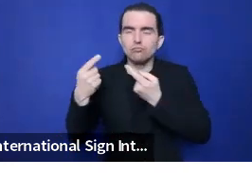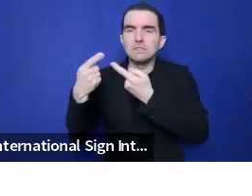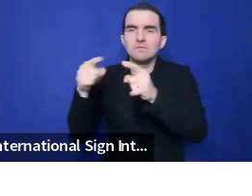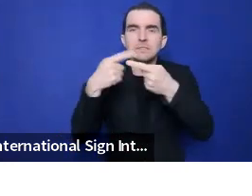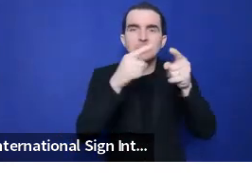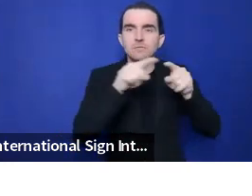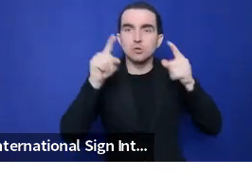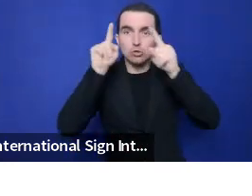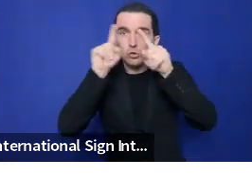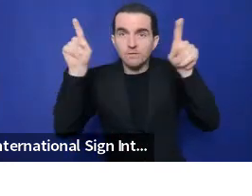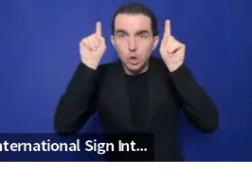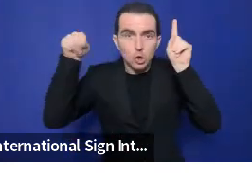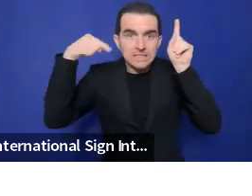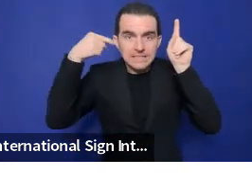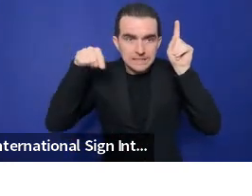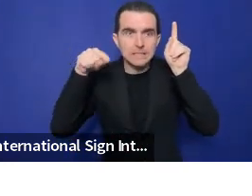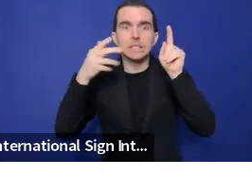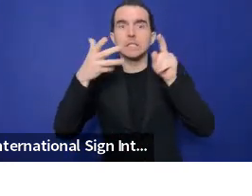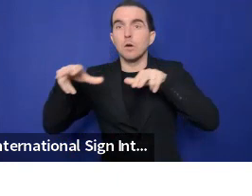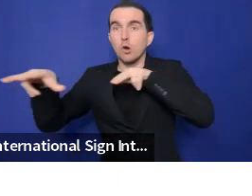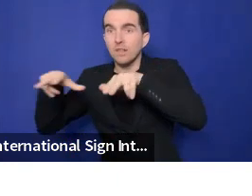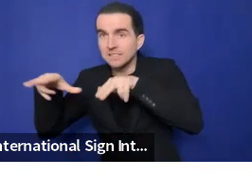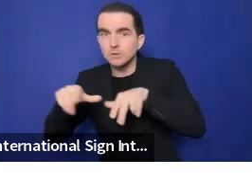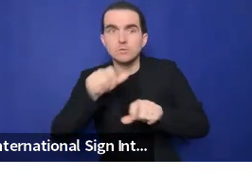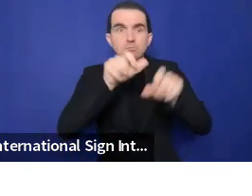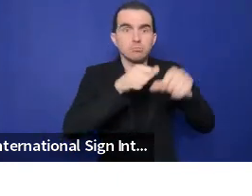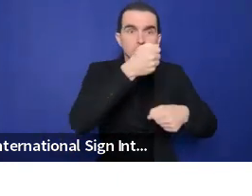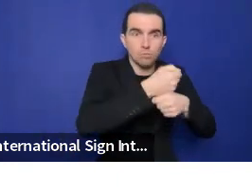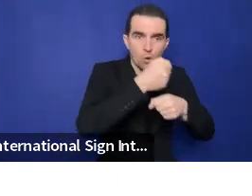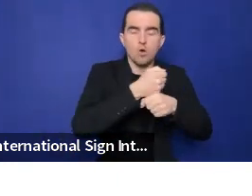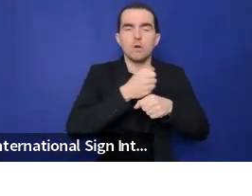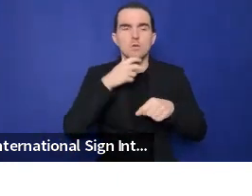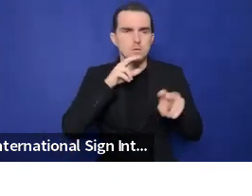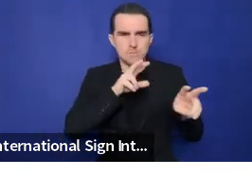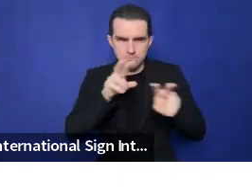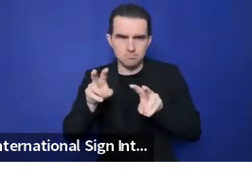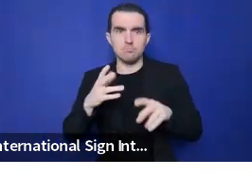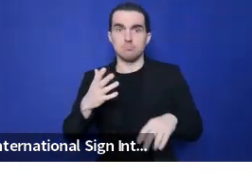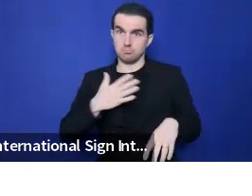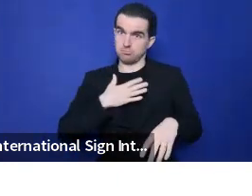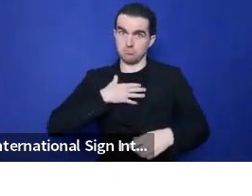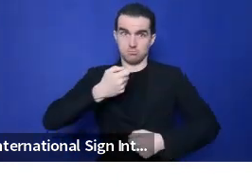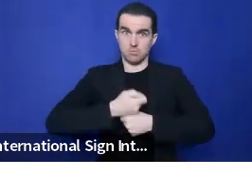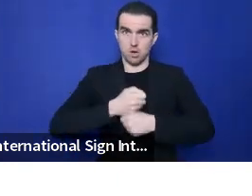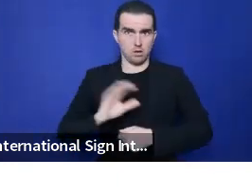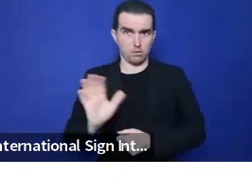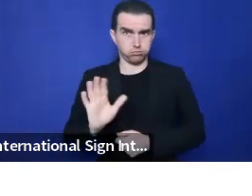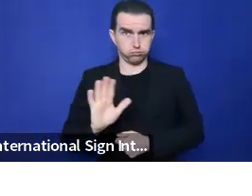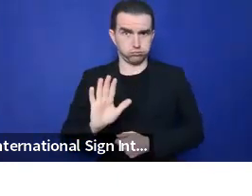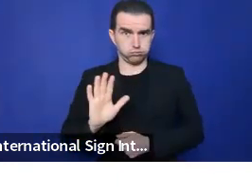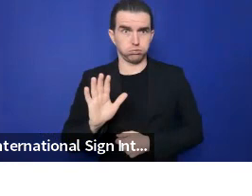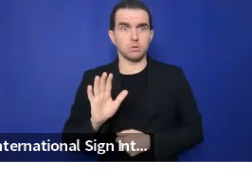Just very briefly, and I don't think we need to look at this in detail, but just going back to the point I made about old age and disability